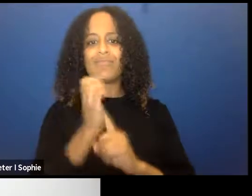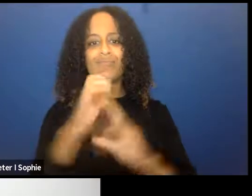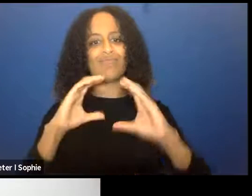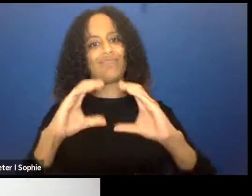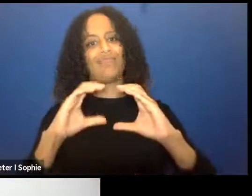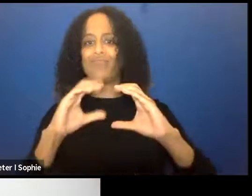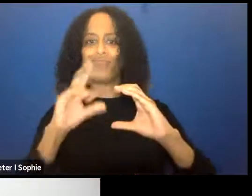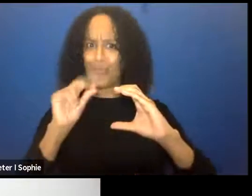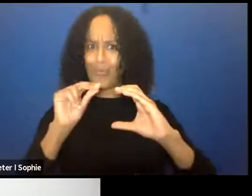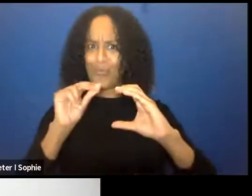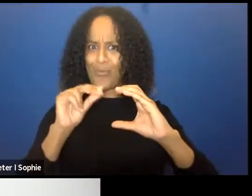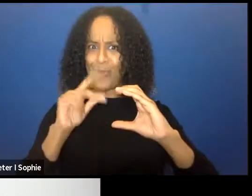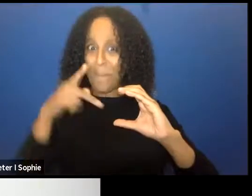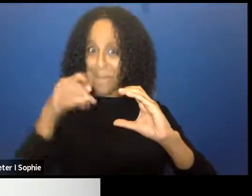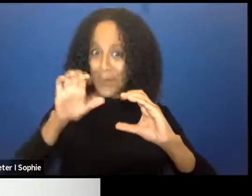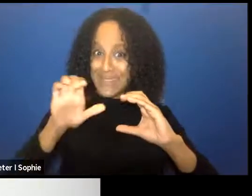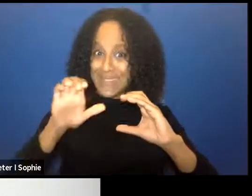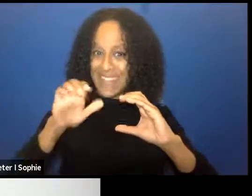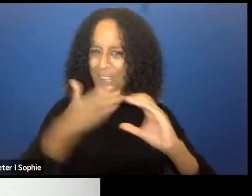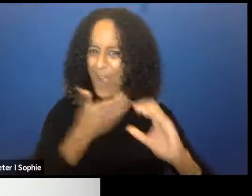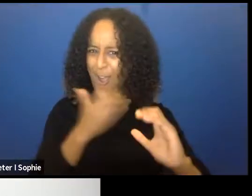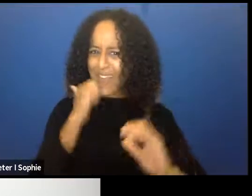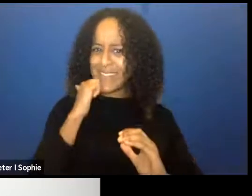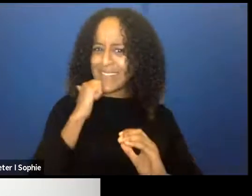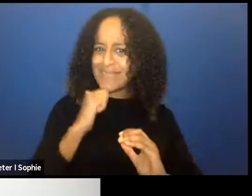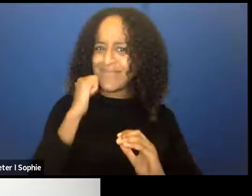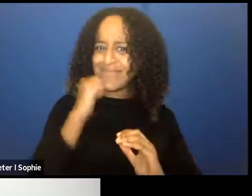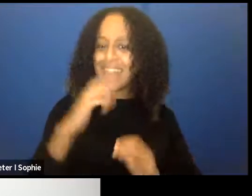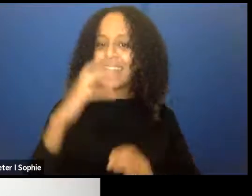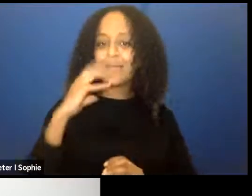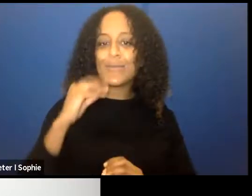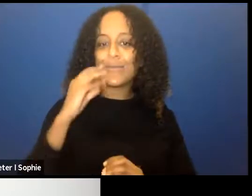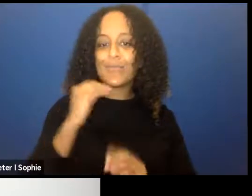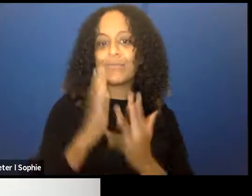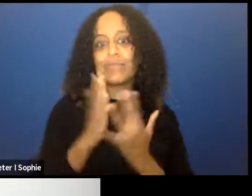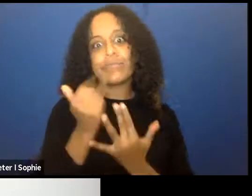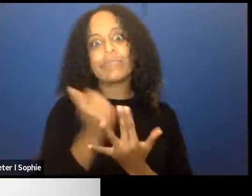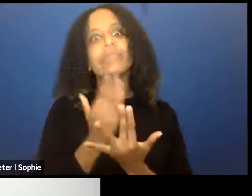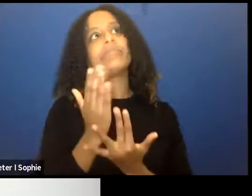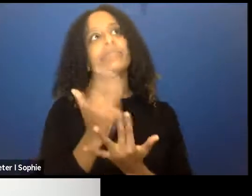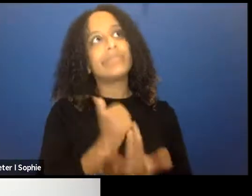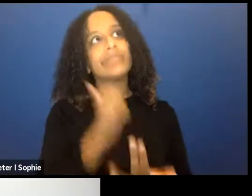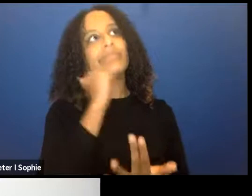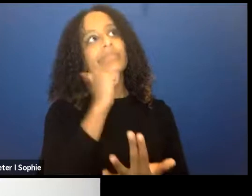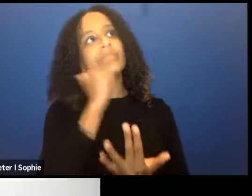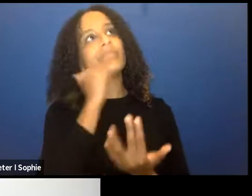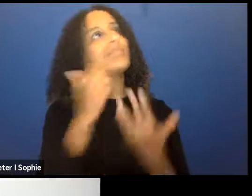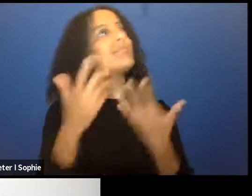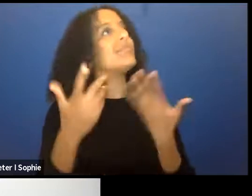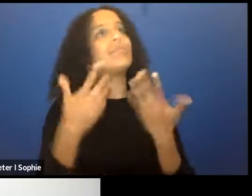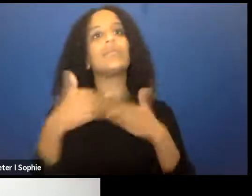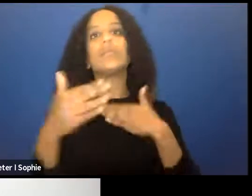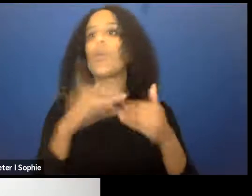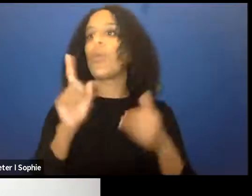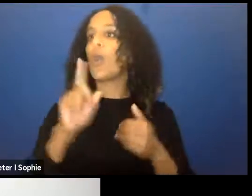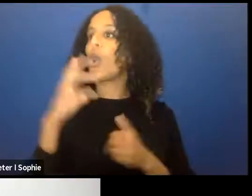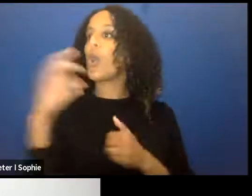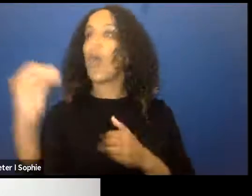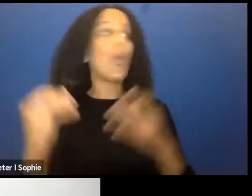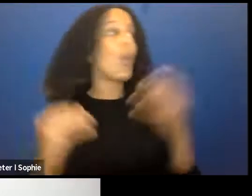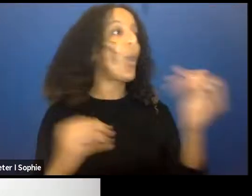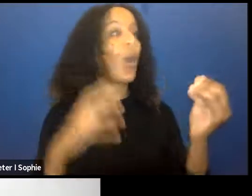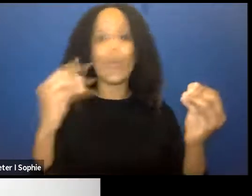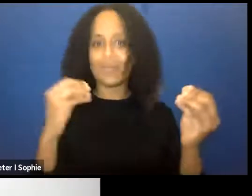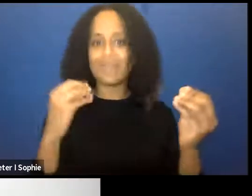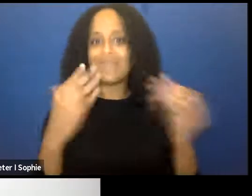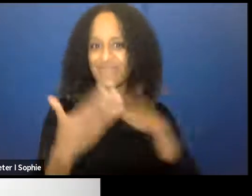color, this is our experience day in and day out, everywhere we go. We don't have the luxury of being able